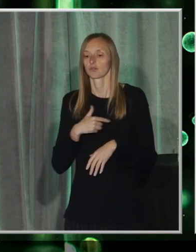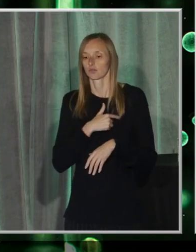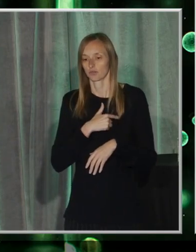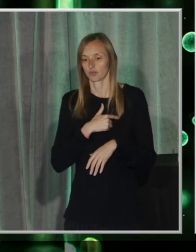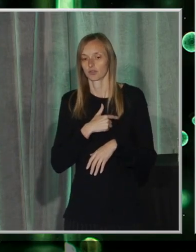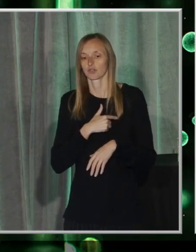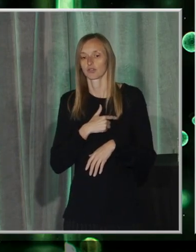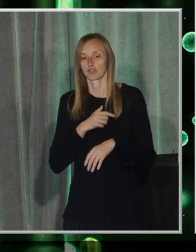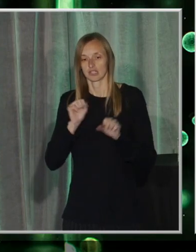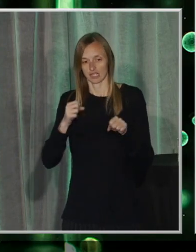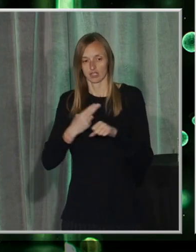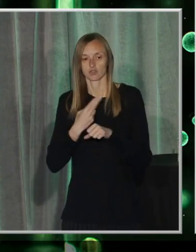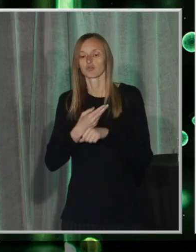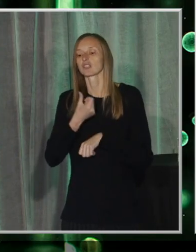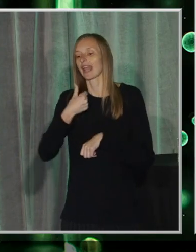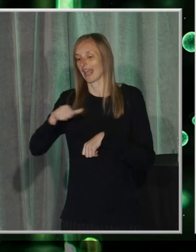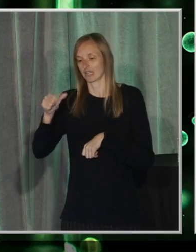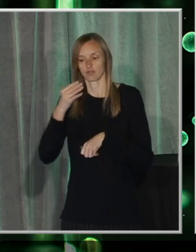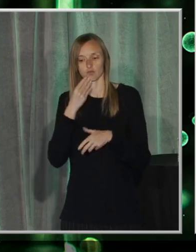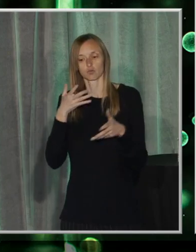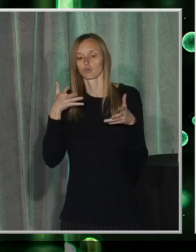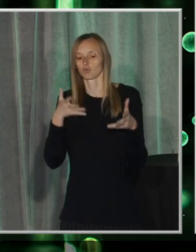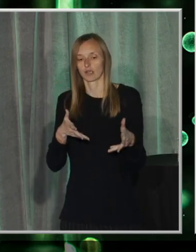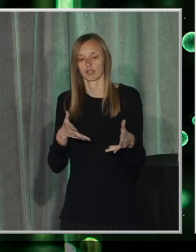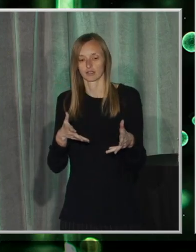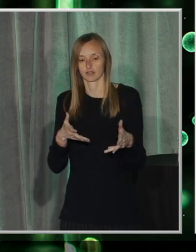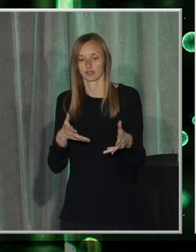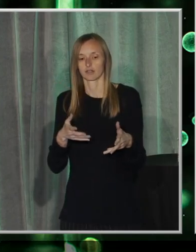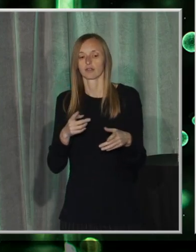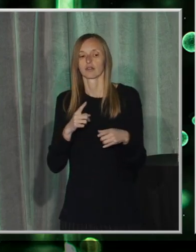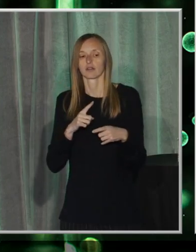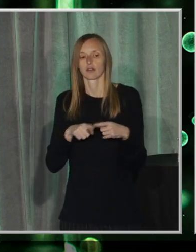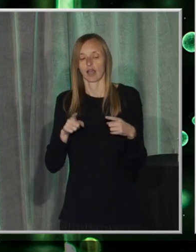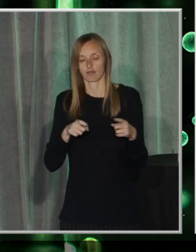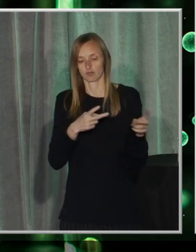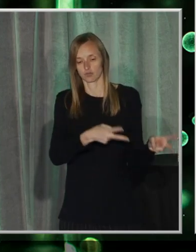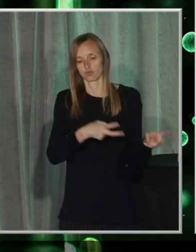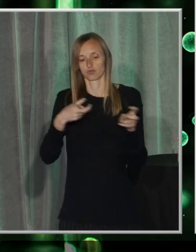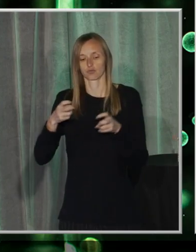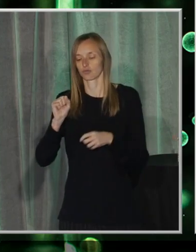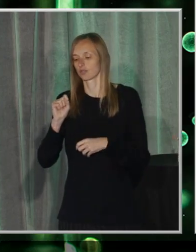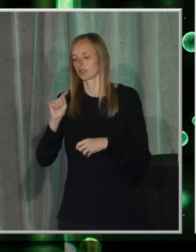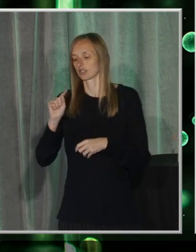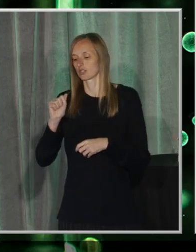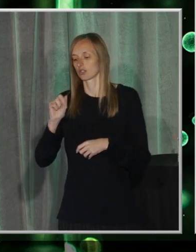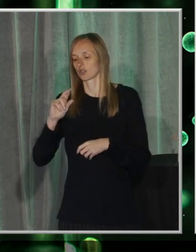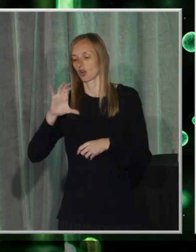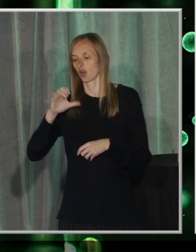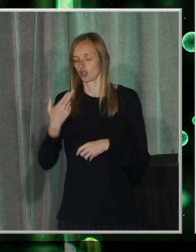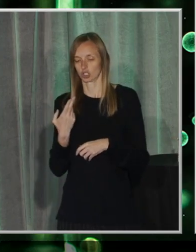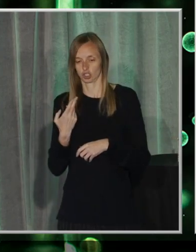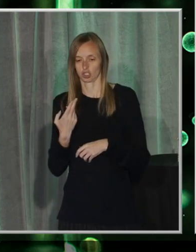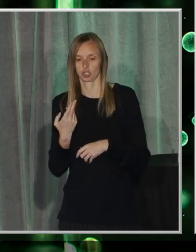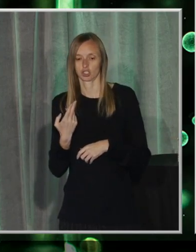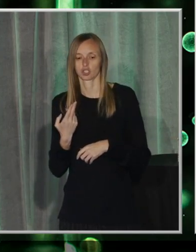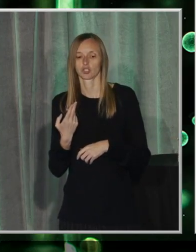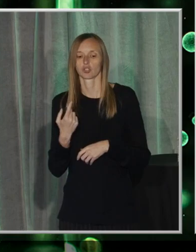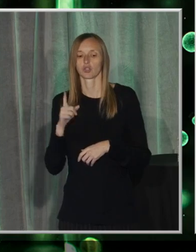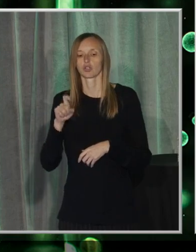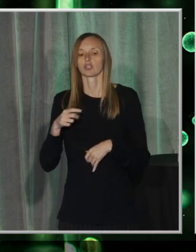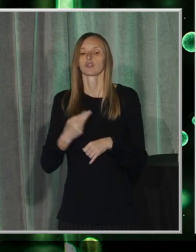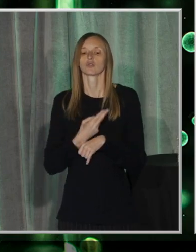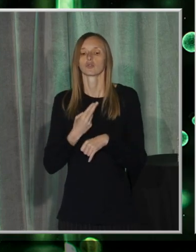use any food waste as we need to extract starch from the food waste. So we need to use